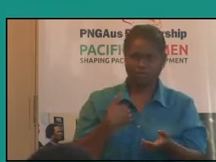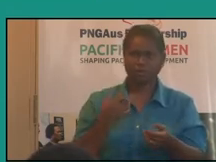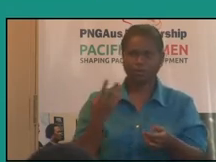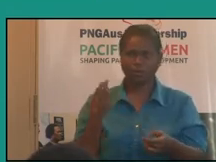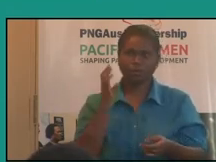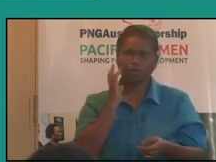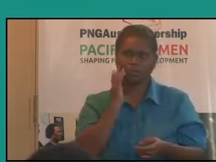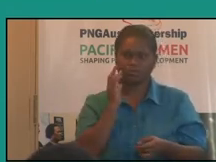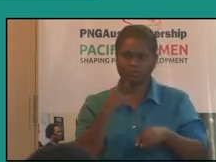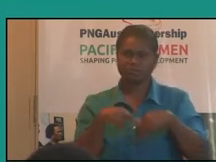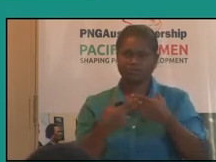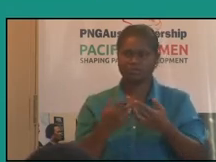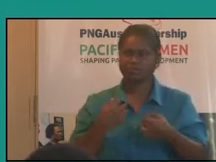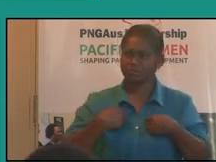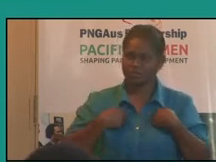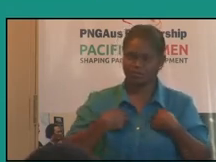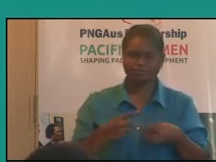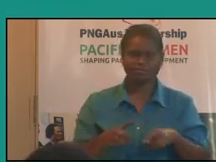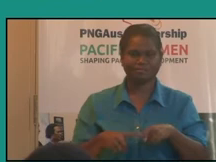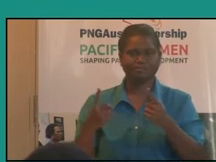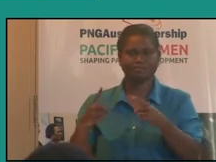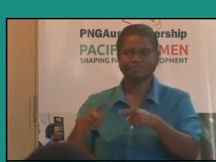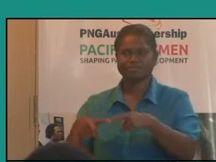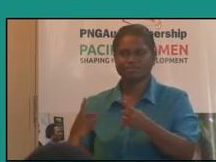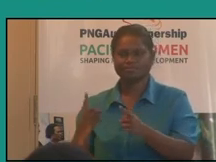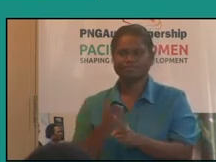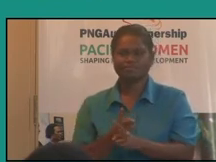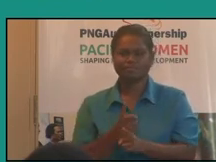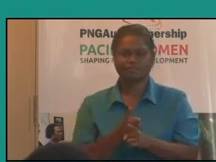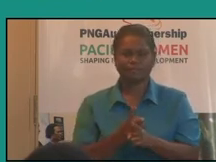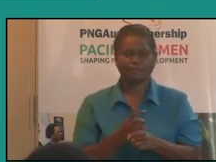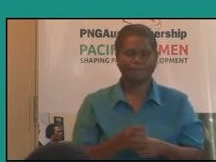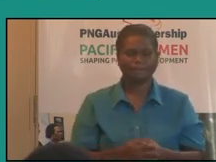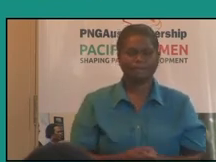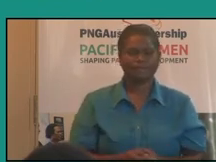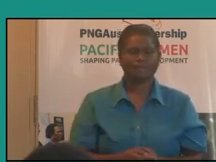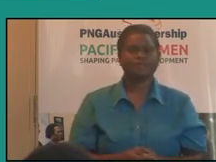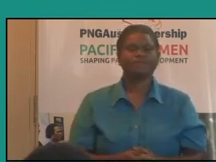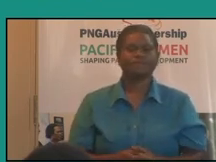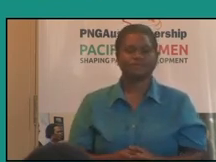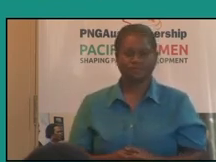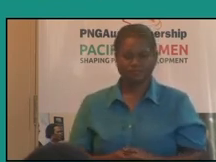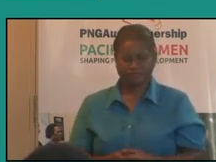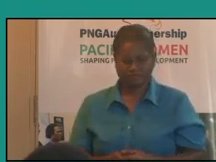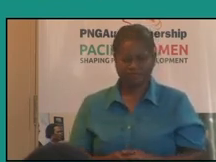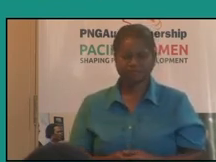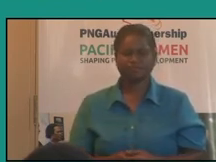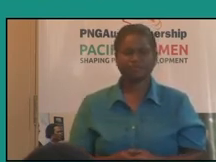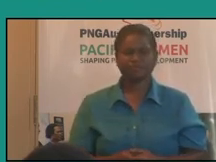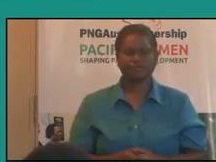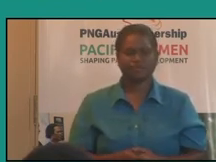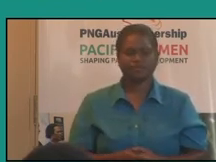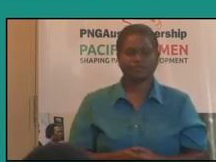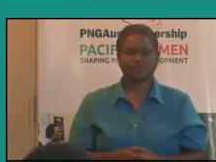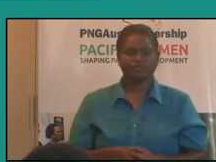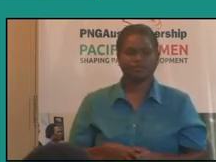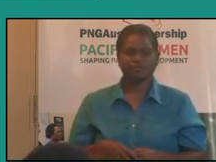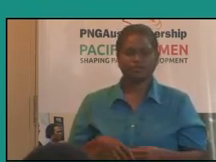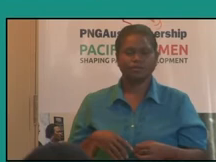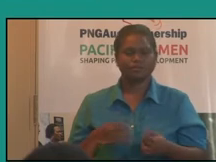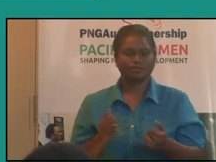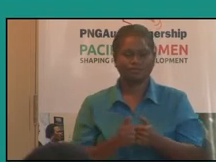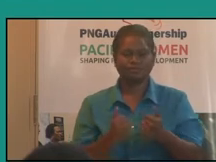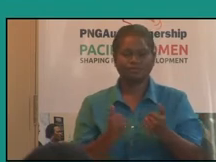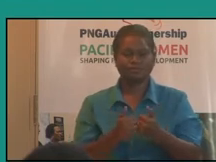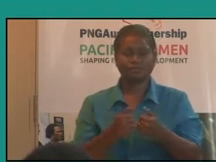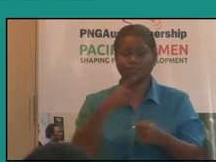though we're looking at one side, we still have to put our reach to other sectors as well for it to go forward. So I see that our committee